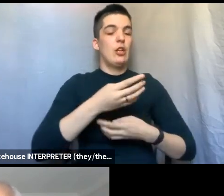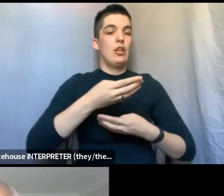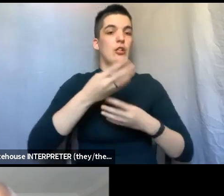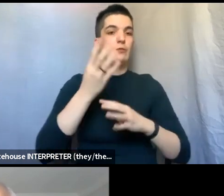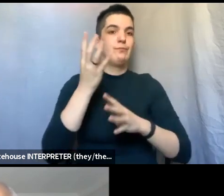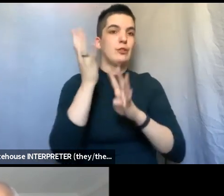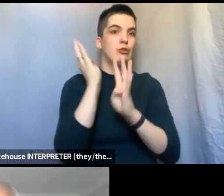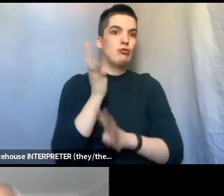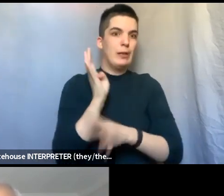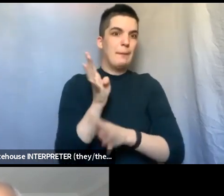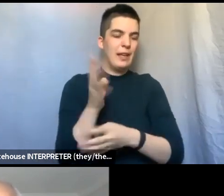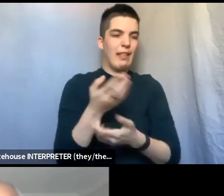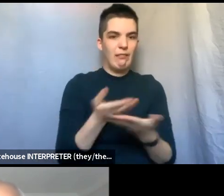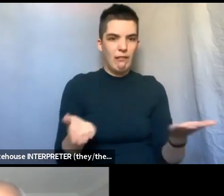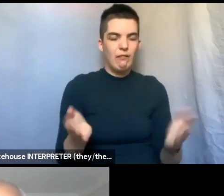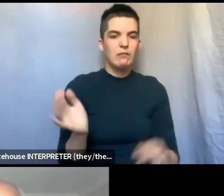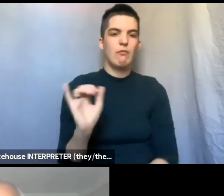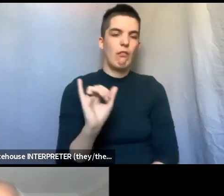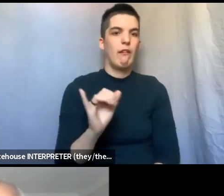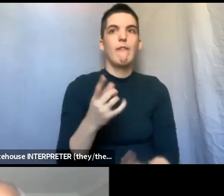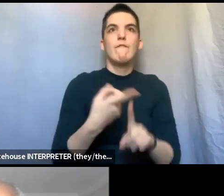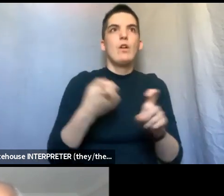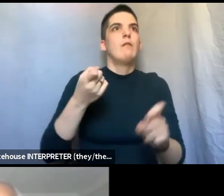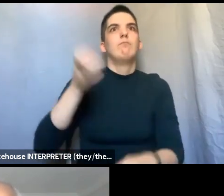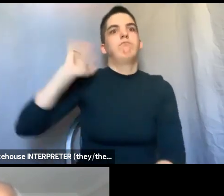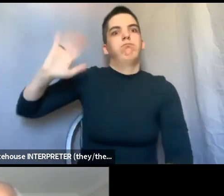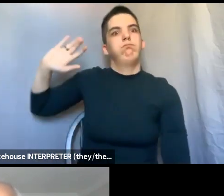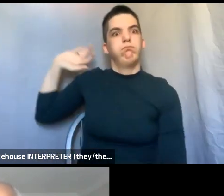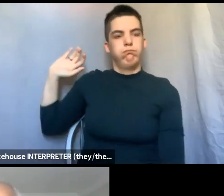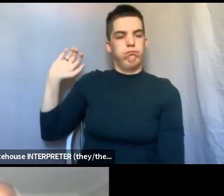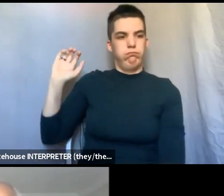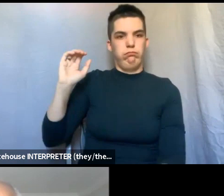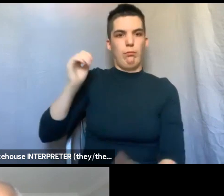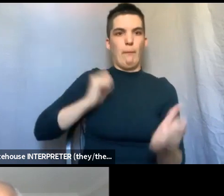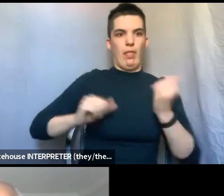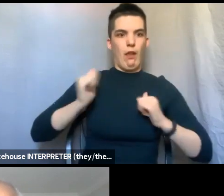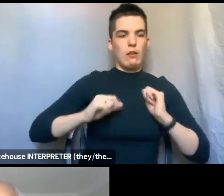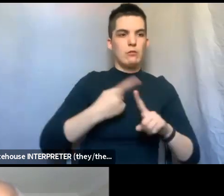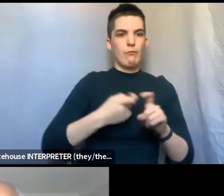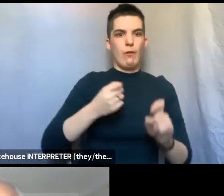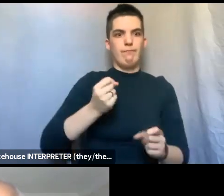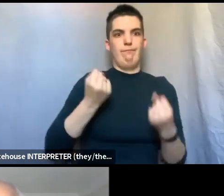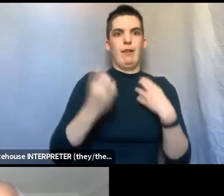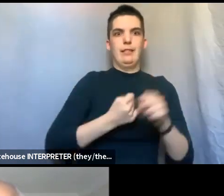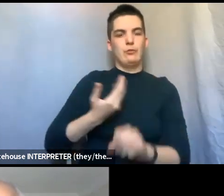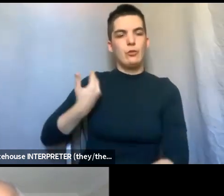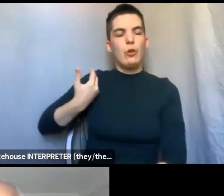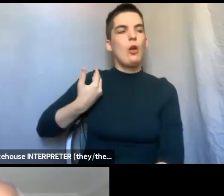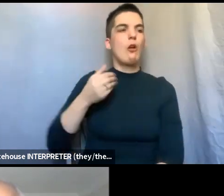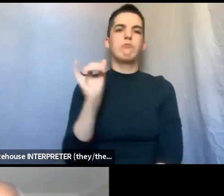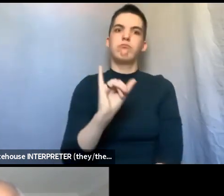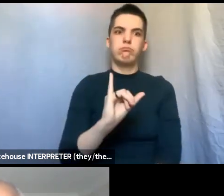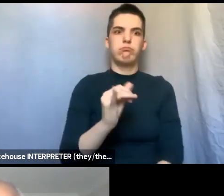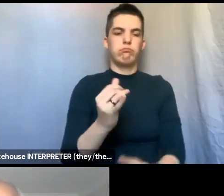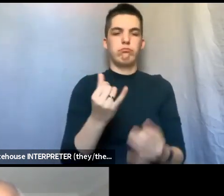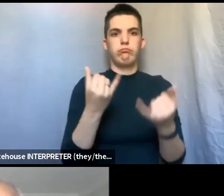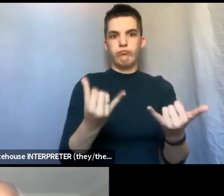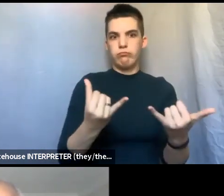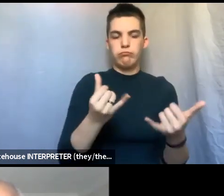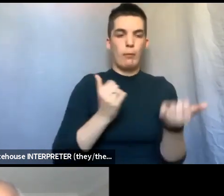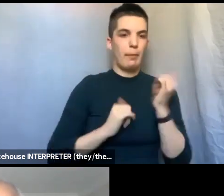from decades ago, as well as more current things. And there's all kinds of performances you can see,